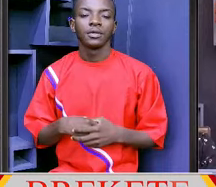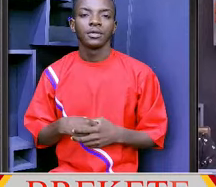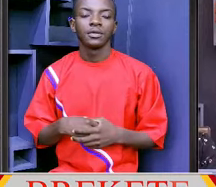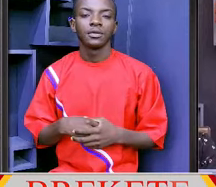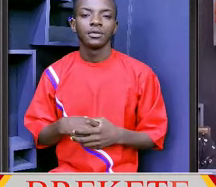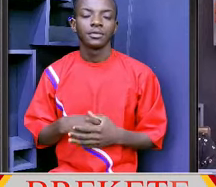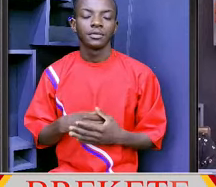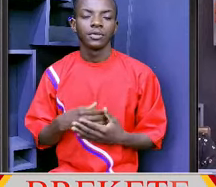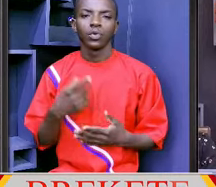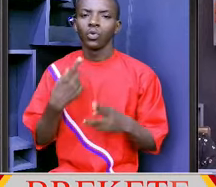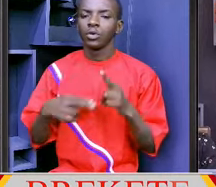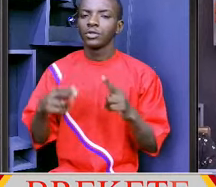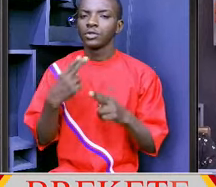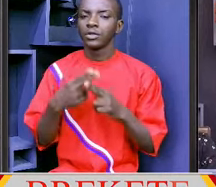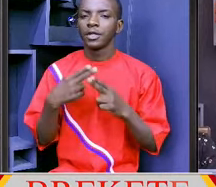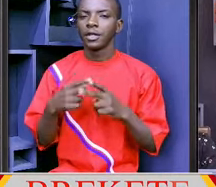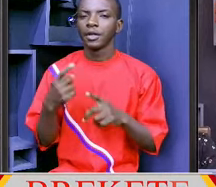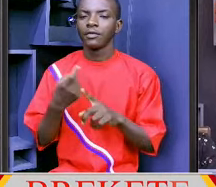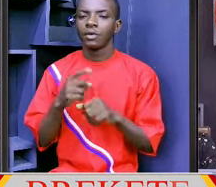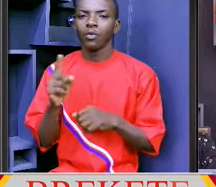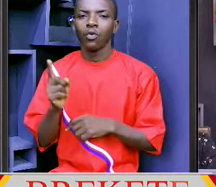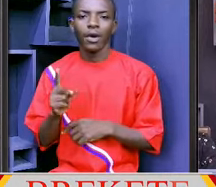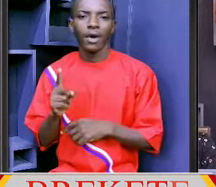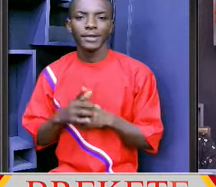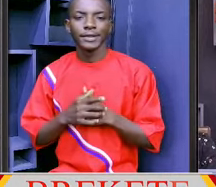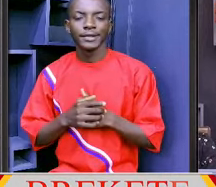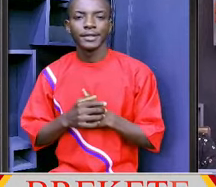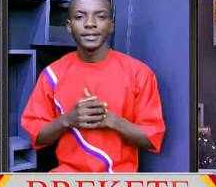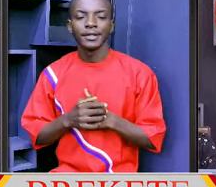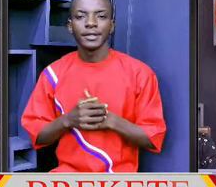Good morning, sir. Waiting be your name, where you Devano from?